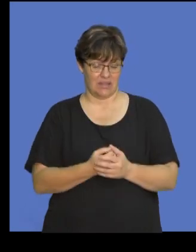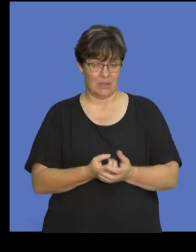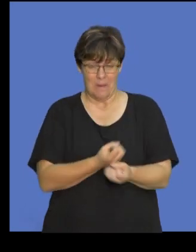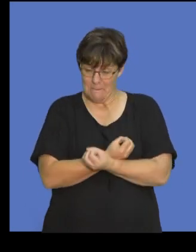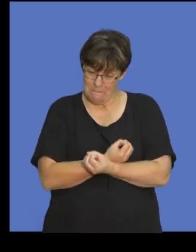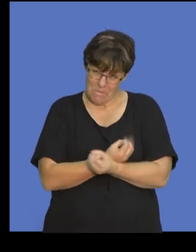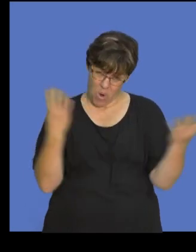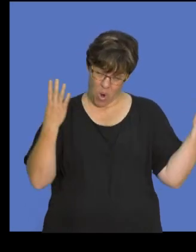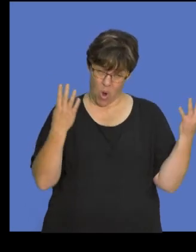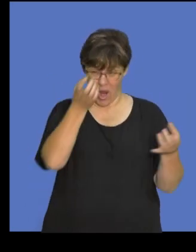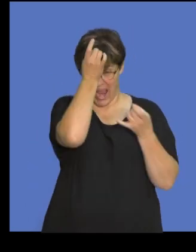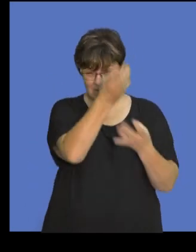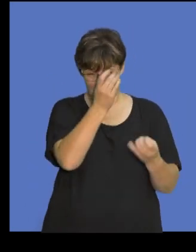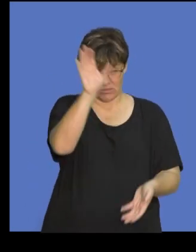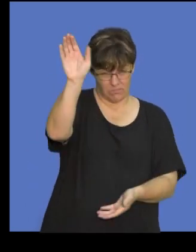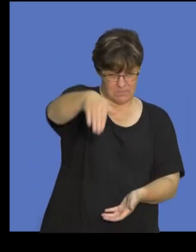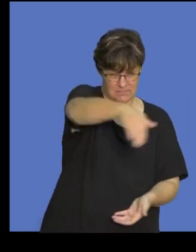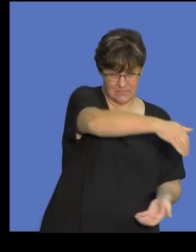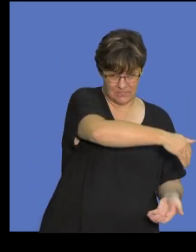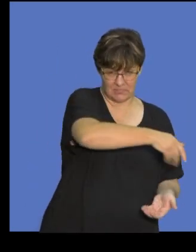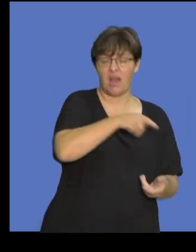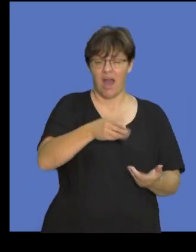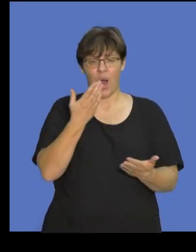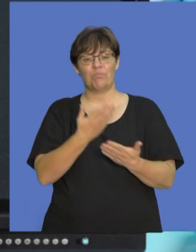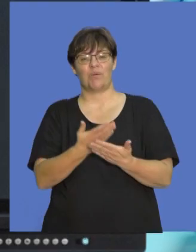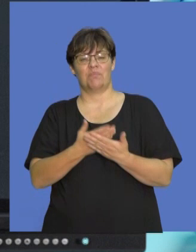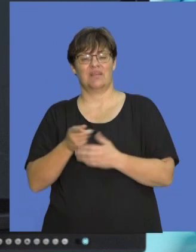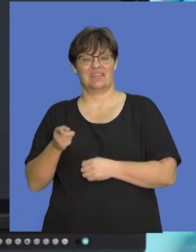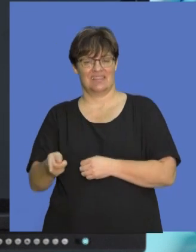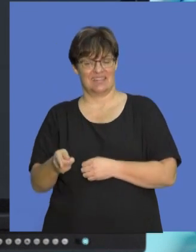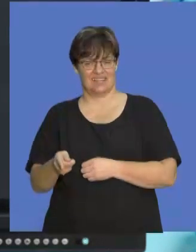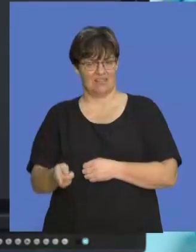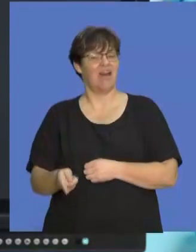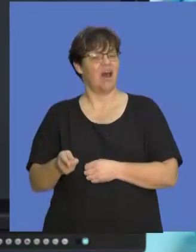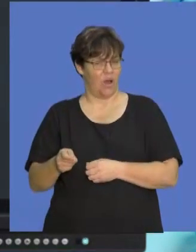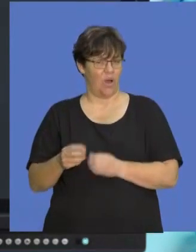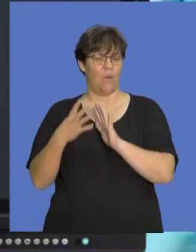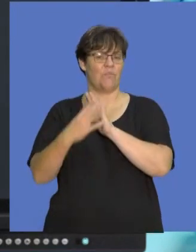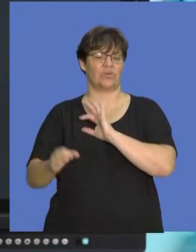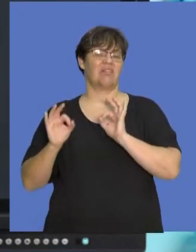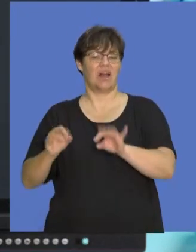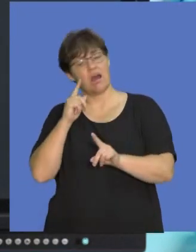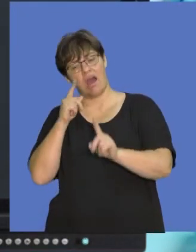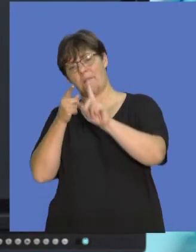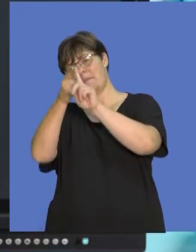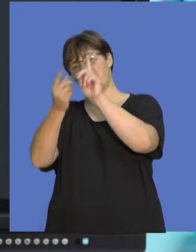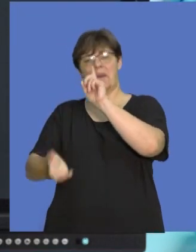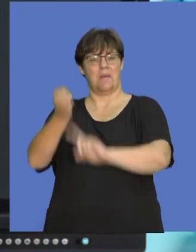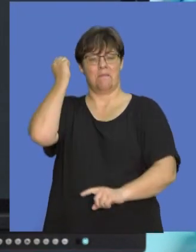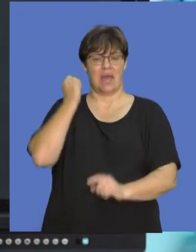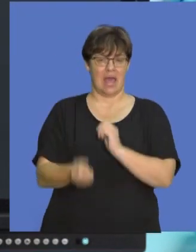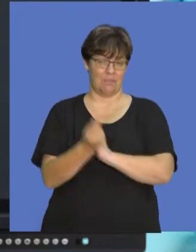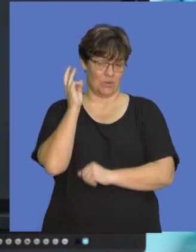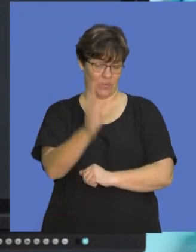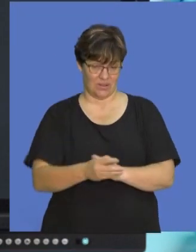you go. So when we get lots of data, big data, then probability is a very good model